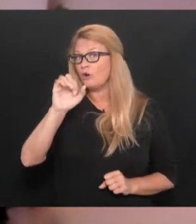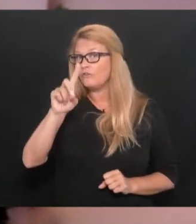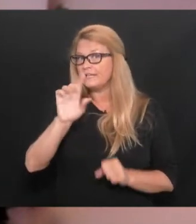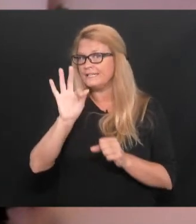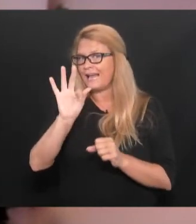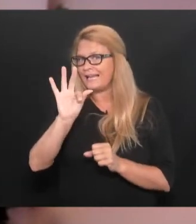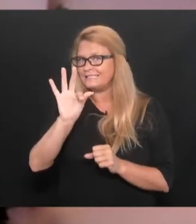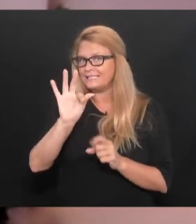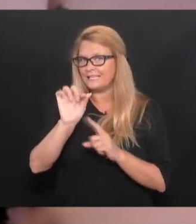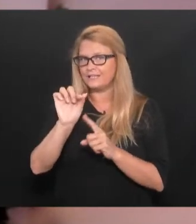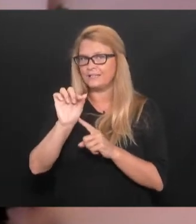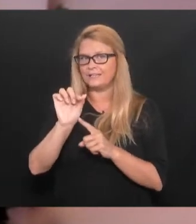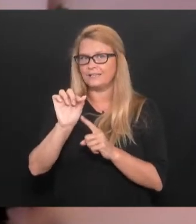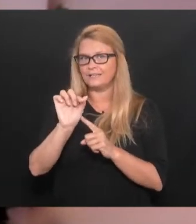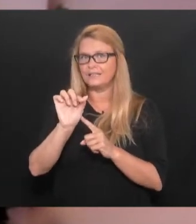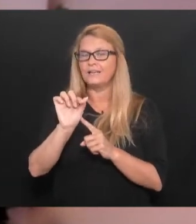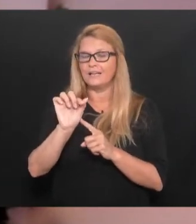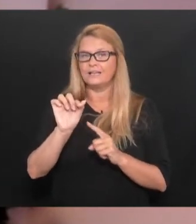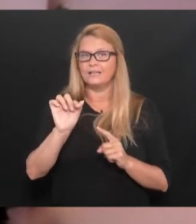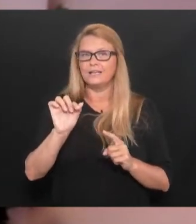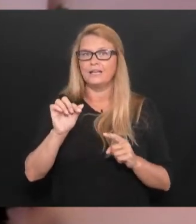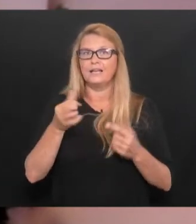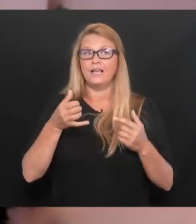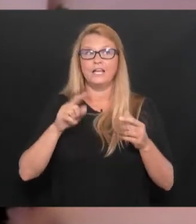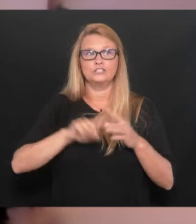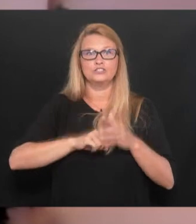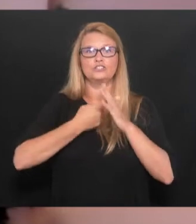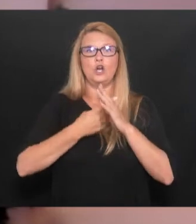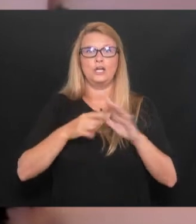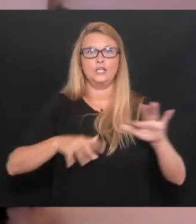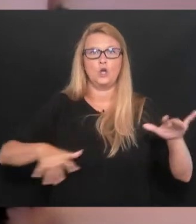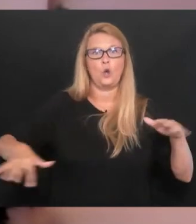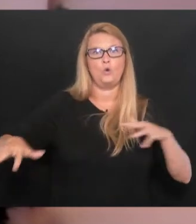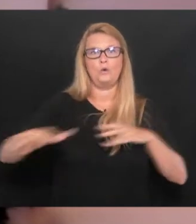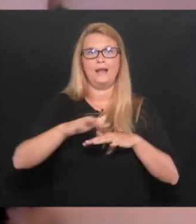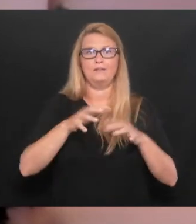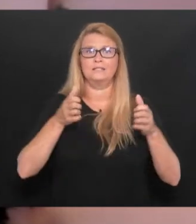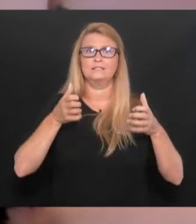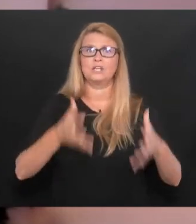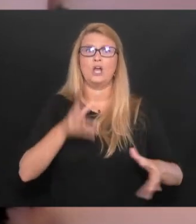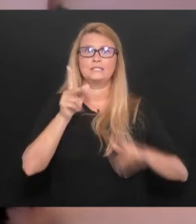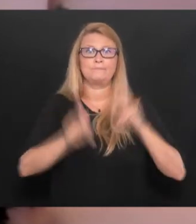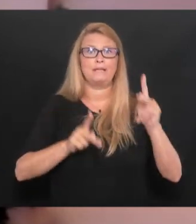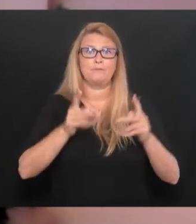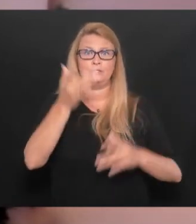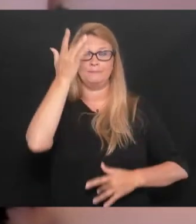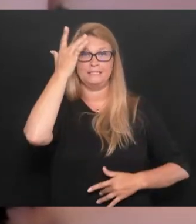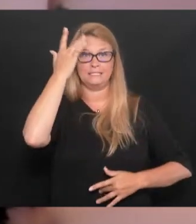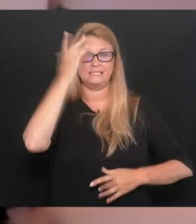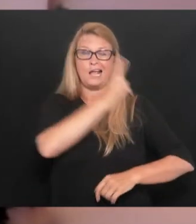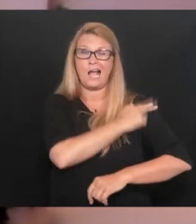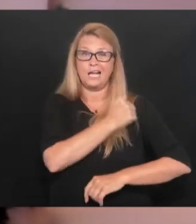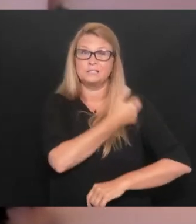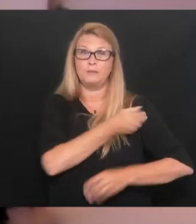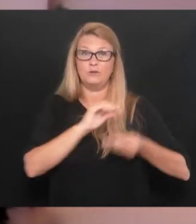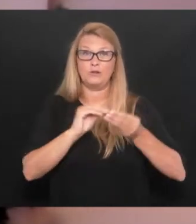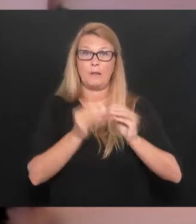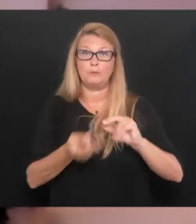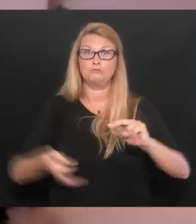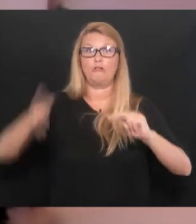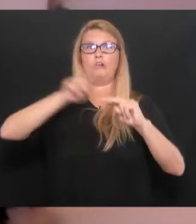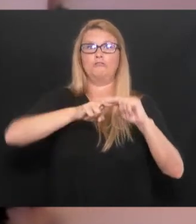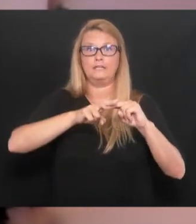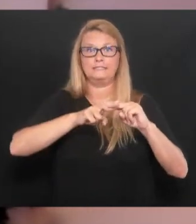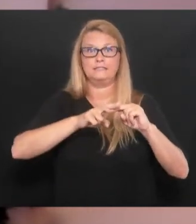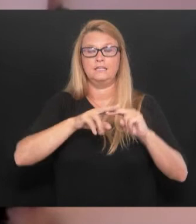it's going around the United States, it's causing a lot of people to get sick. Our hospital numbers are picking way up, but